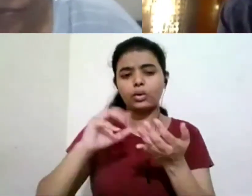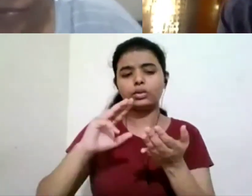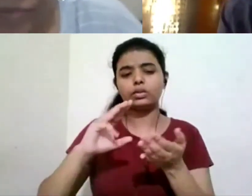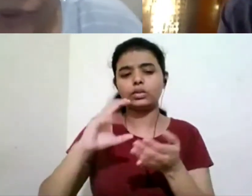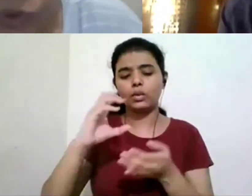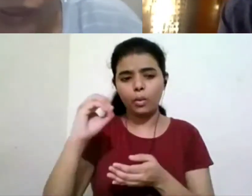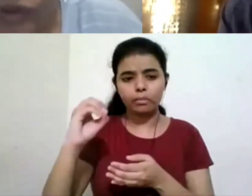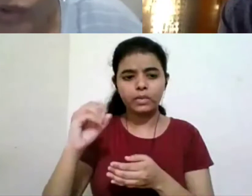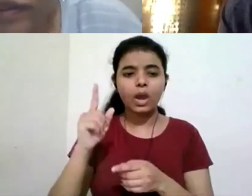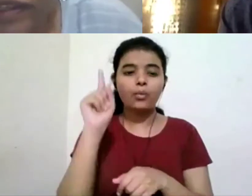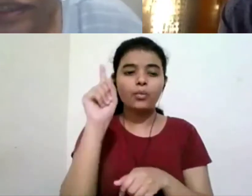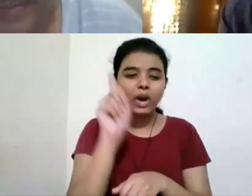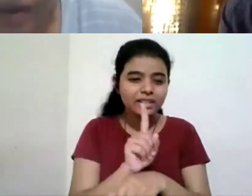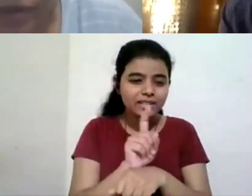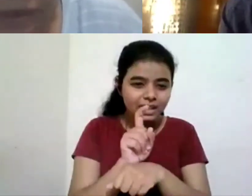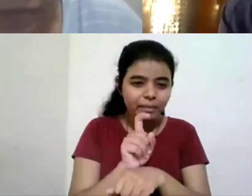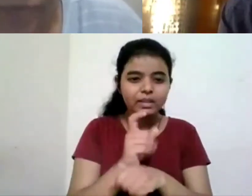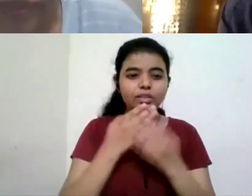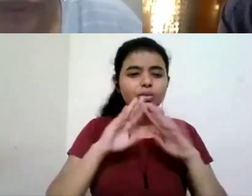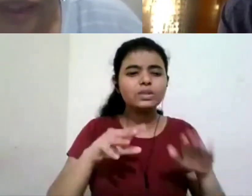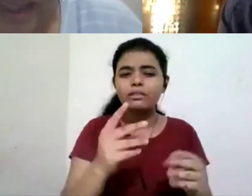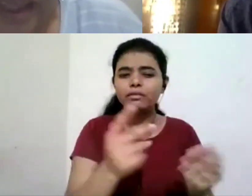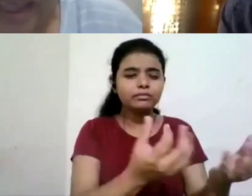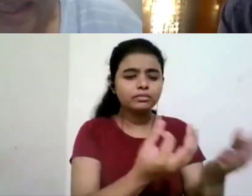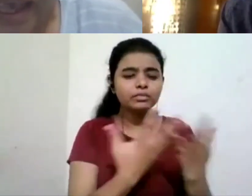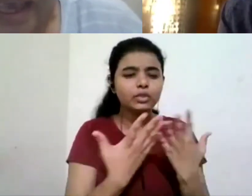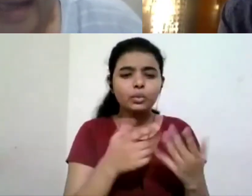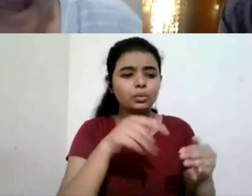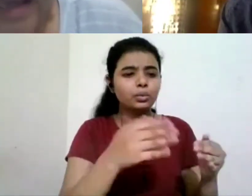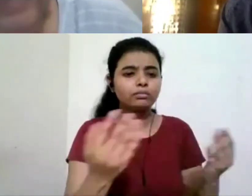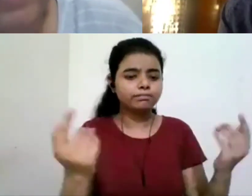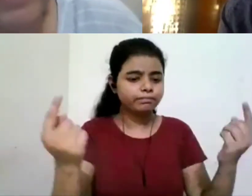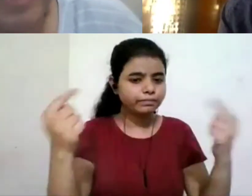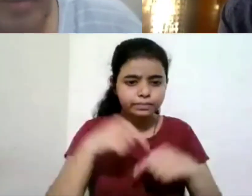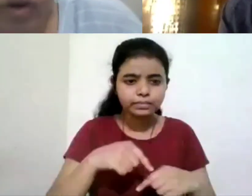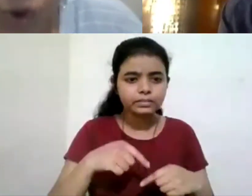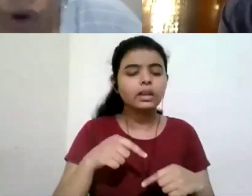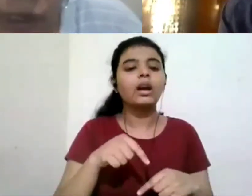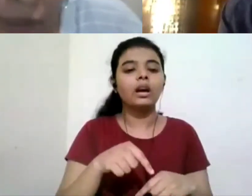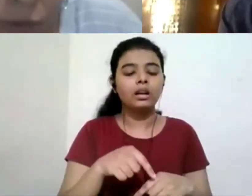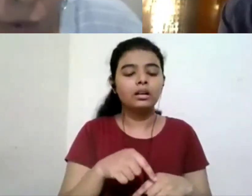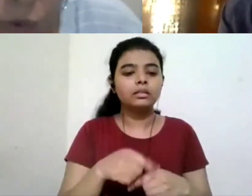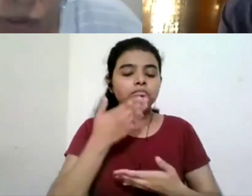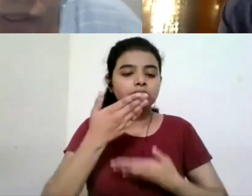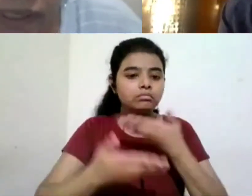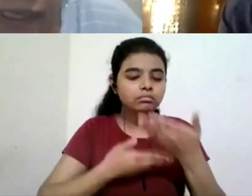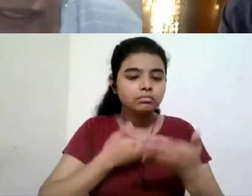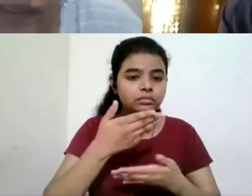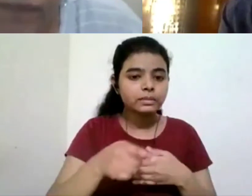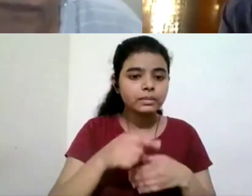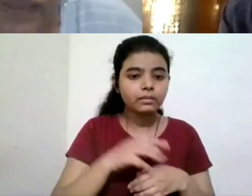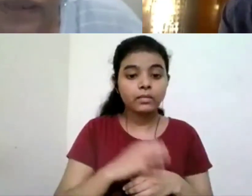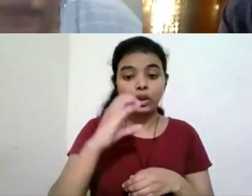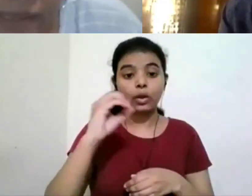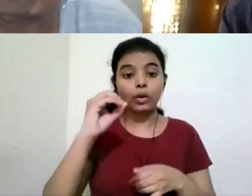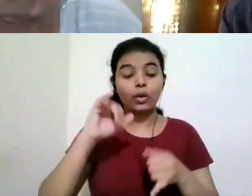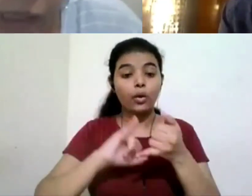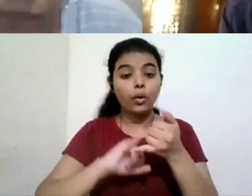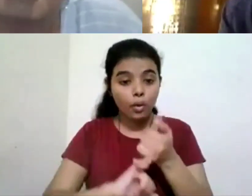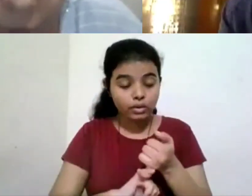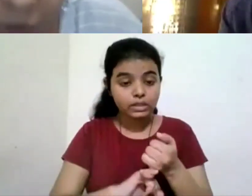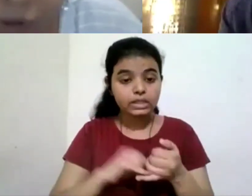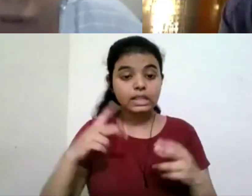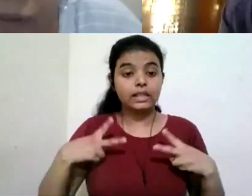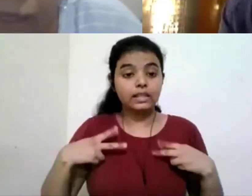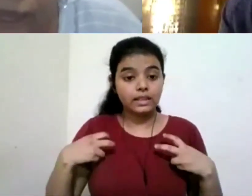semester, you know, when students just come in. And I insisted on calling that course Legal Methods in